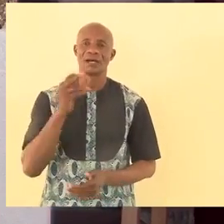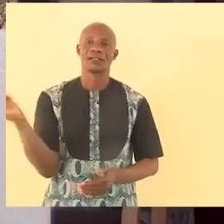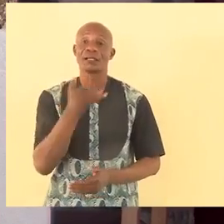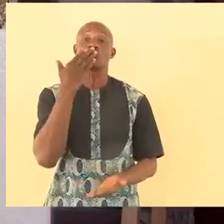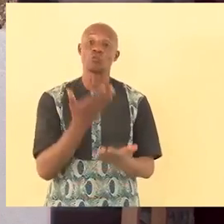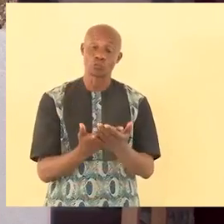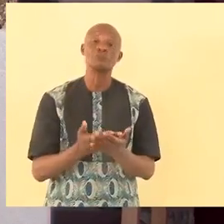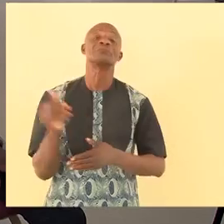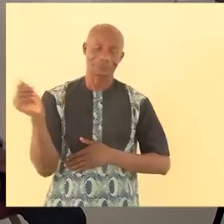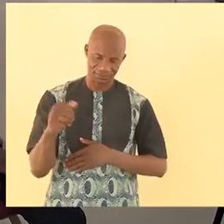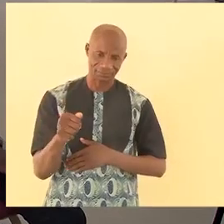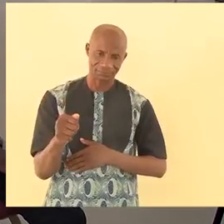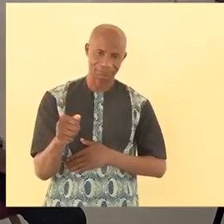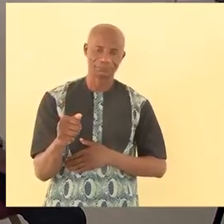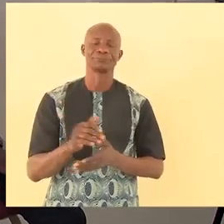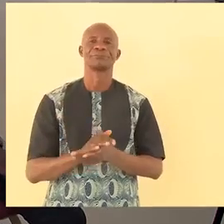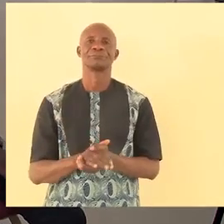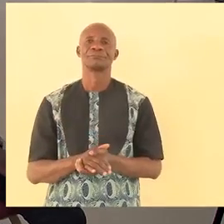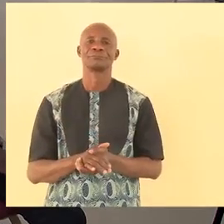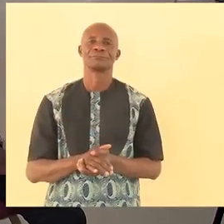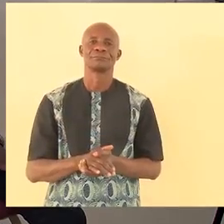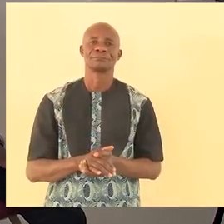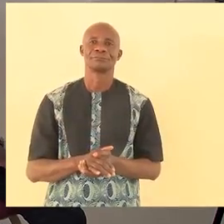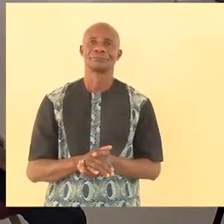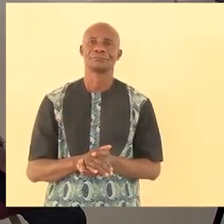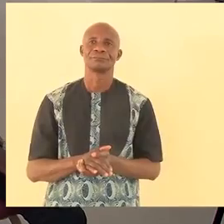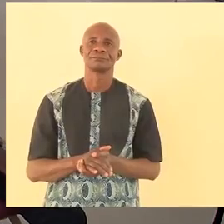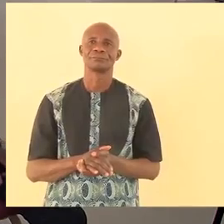Are they good? They are good.